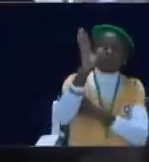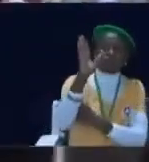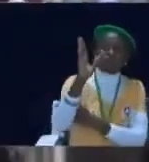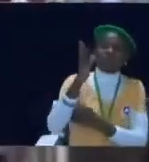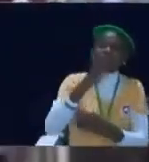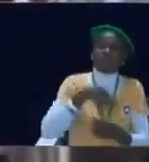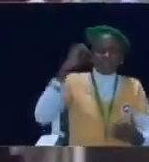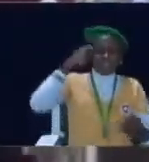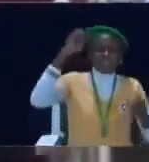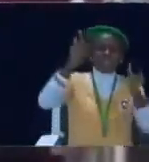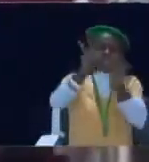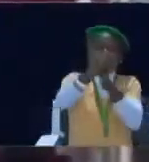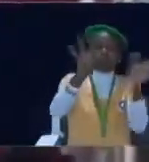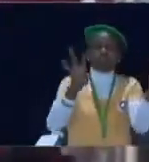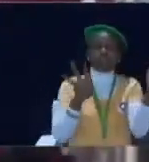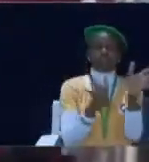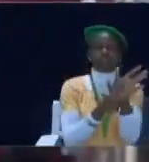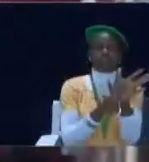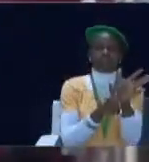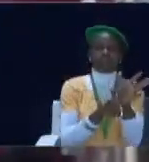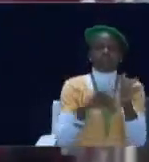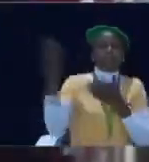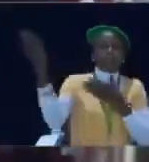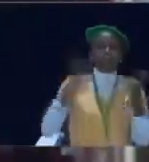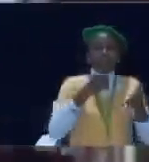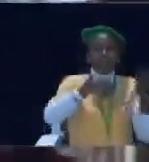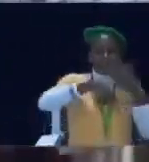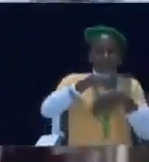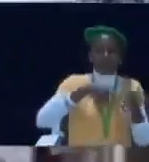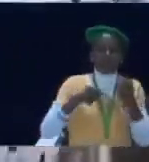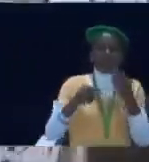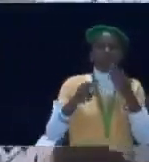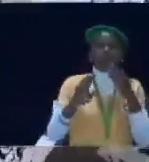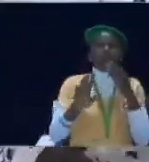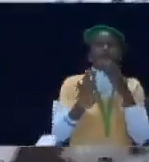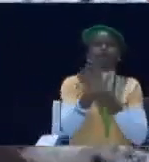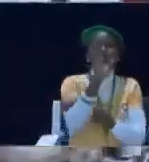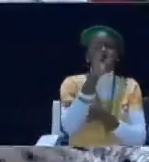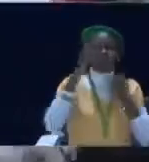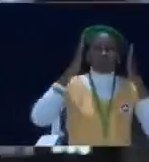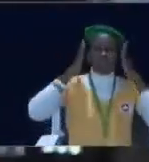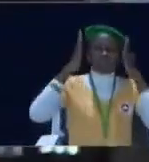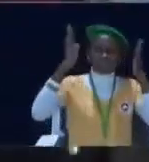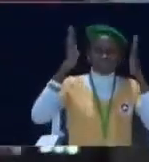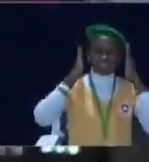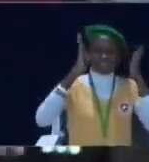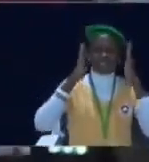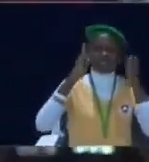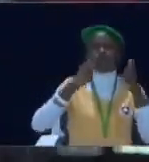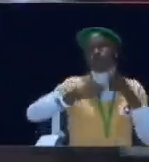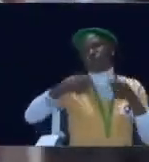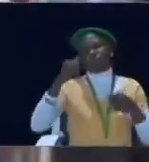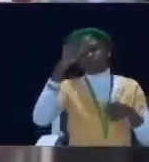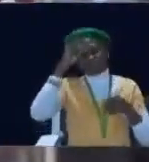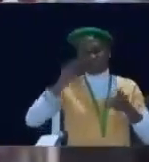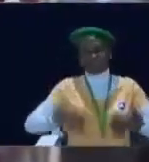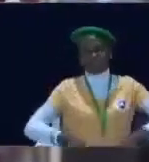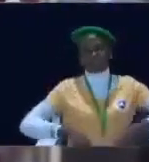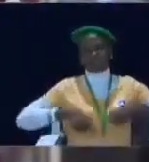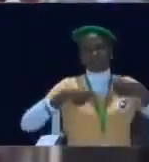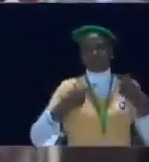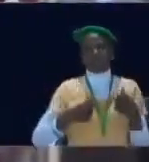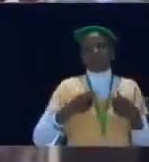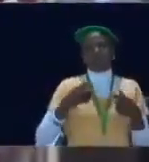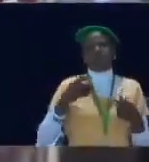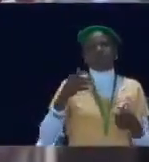and His will brings about God's attention to any man's life.